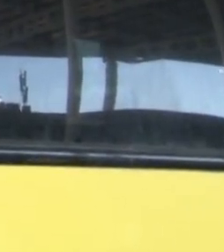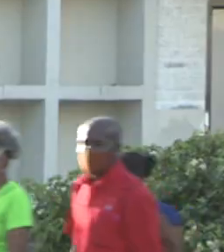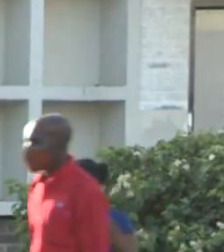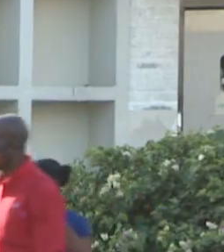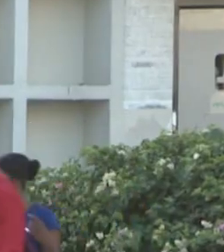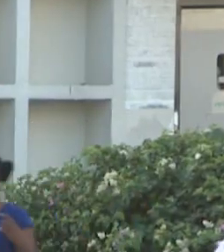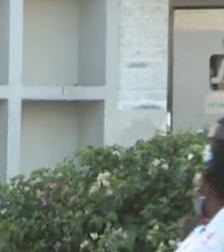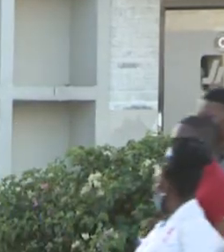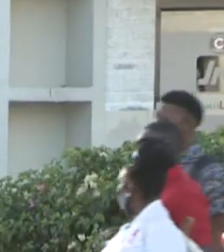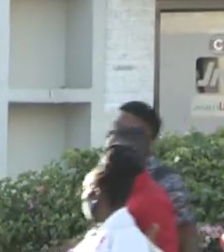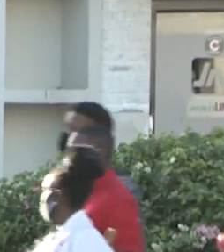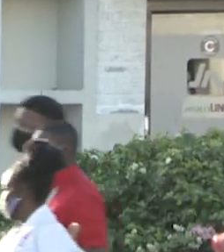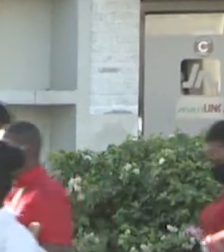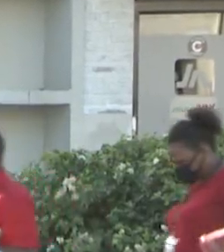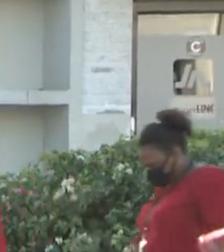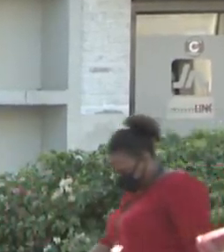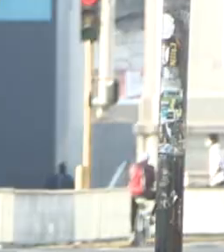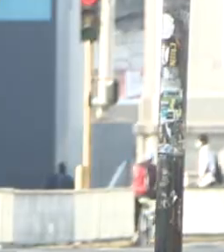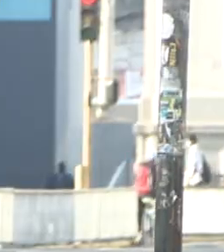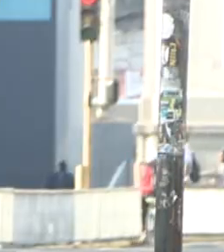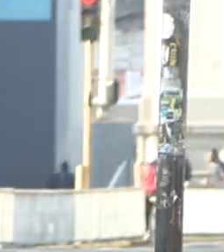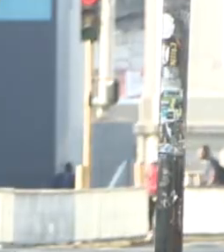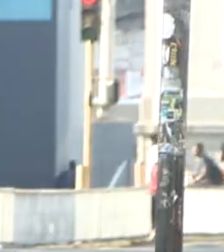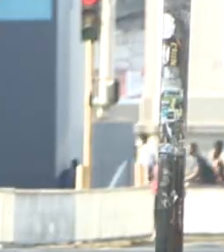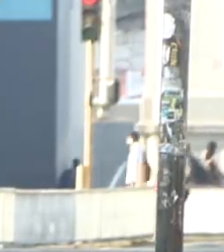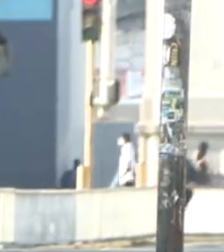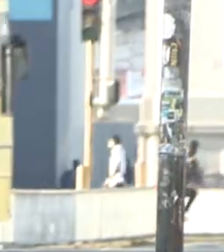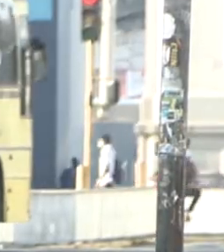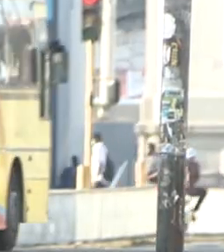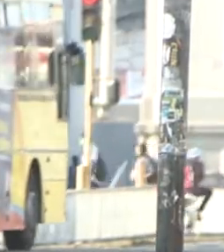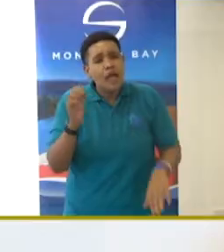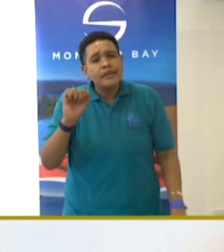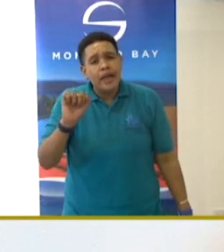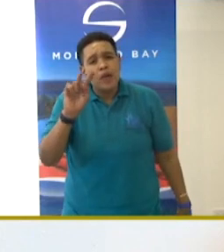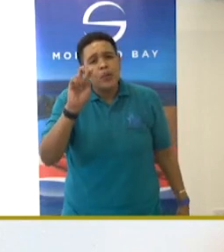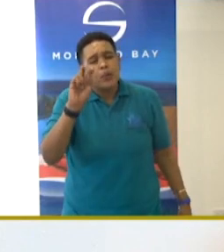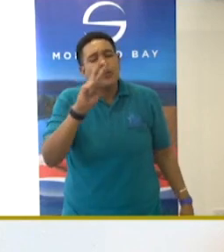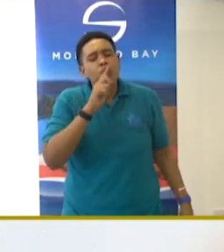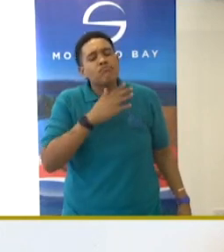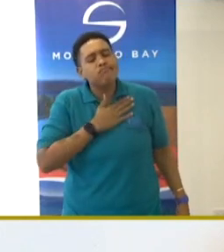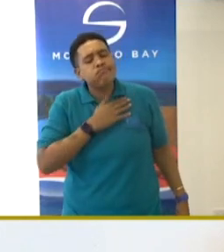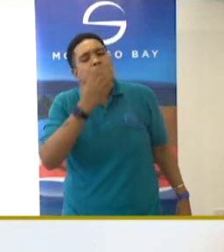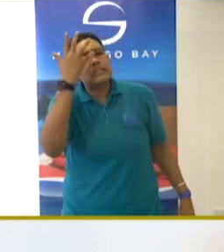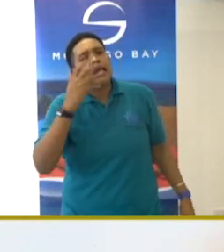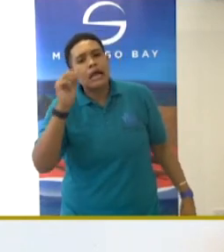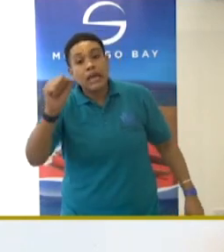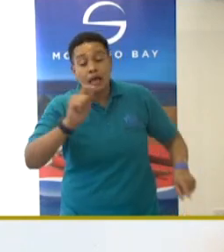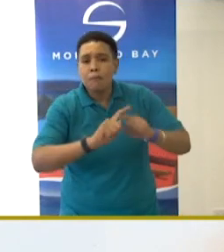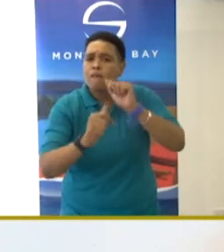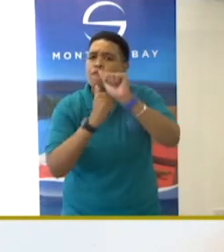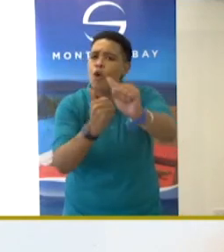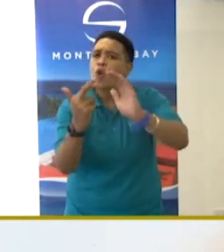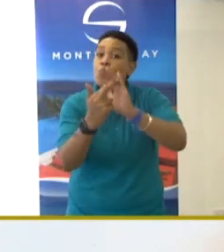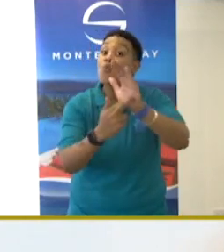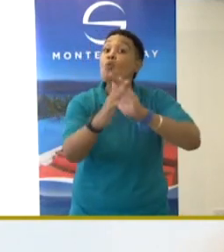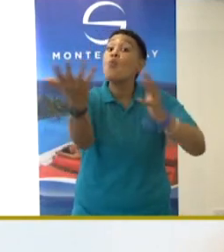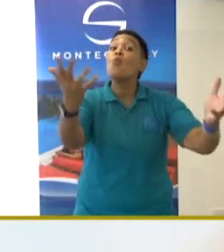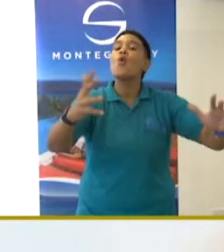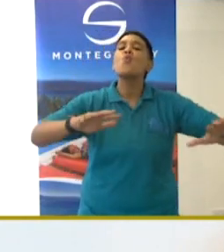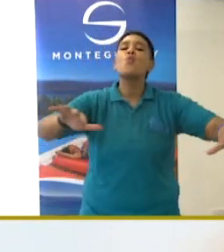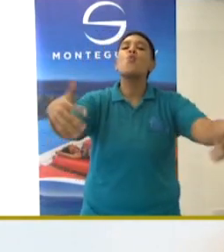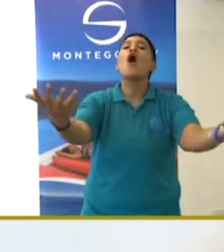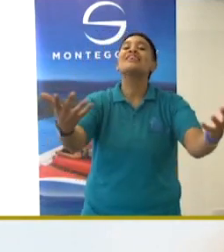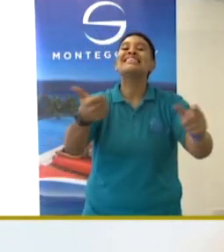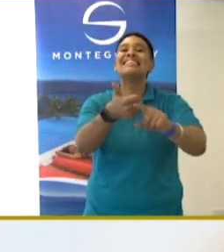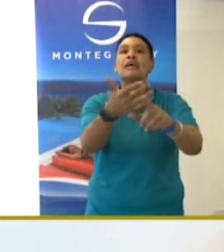us, let's get informed and take action to stay safe. Follow the protocols. What we do not want is